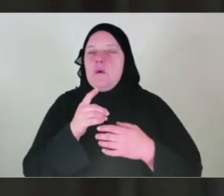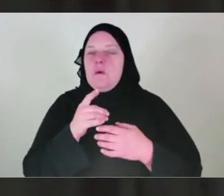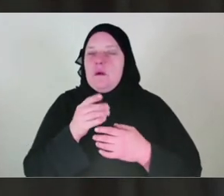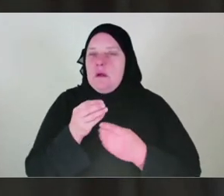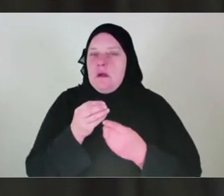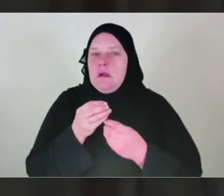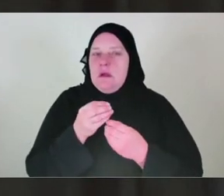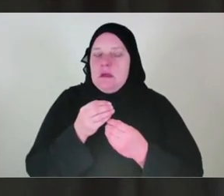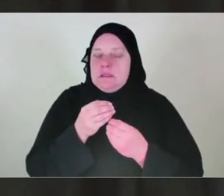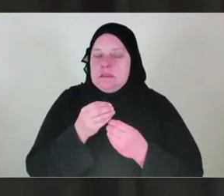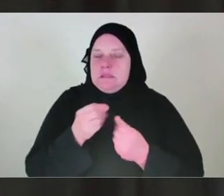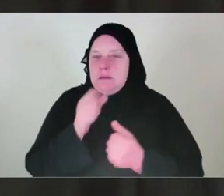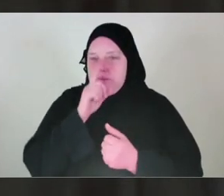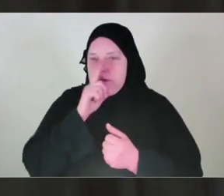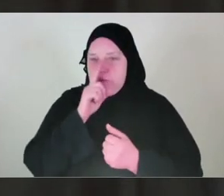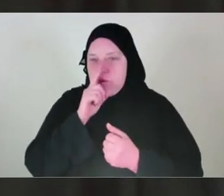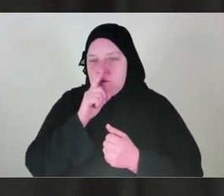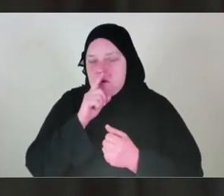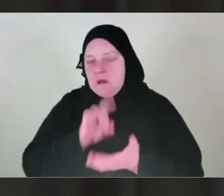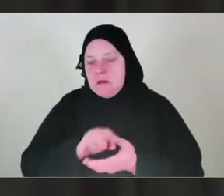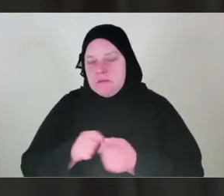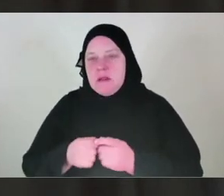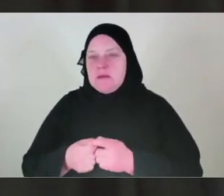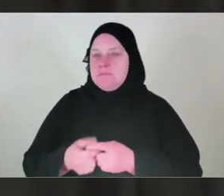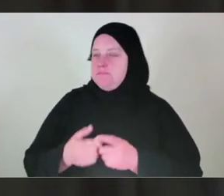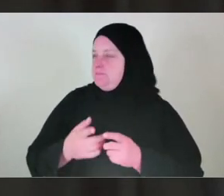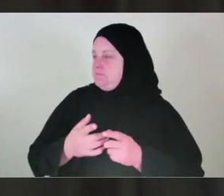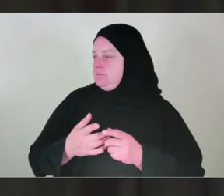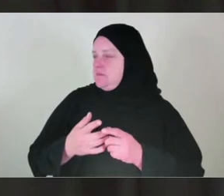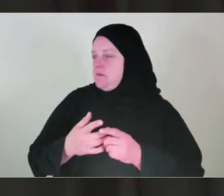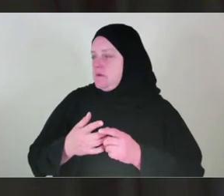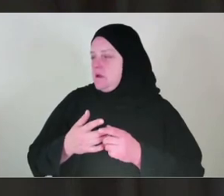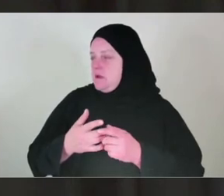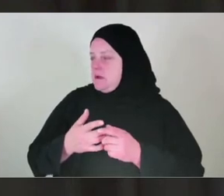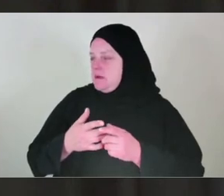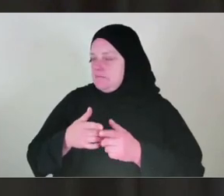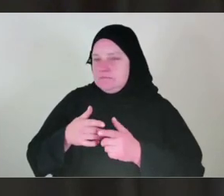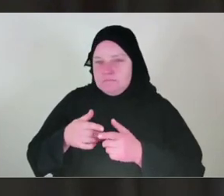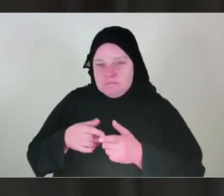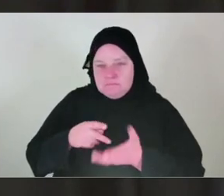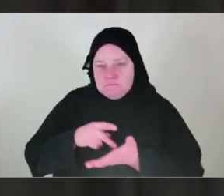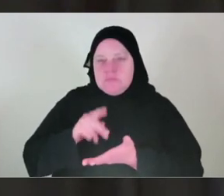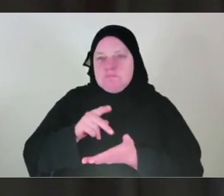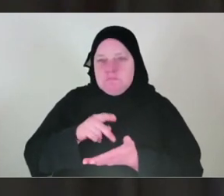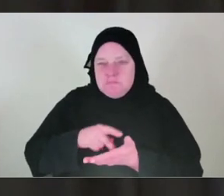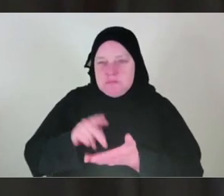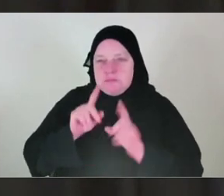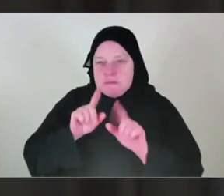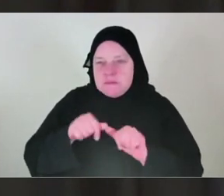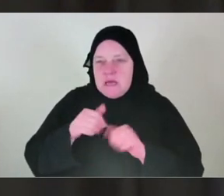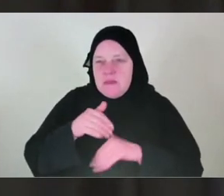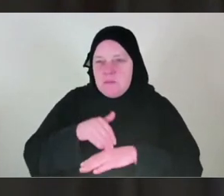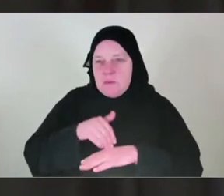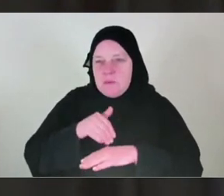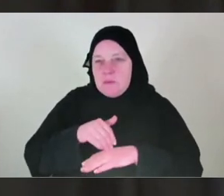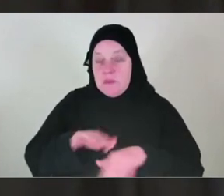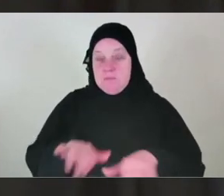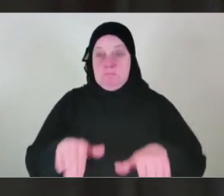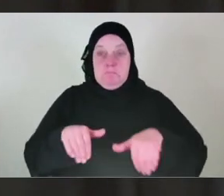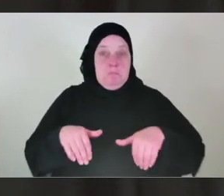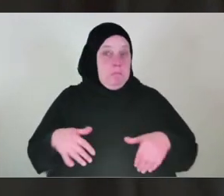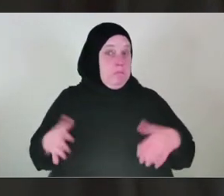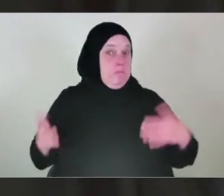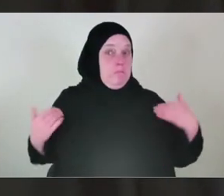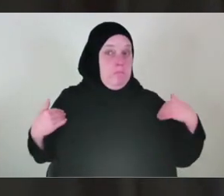stand and pretend they're doing nothing about it. You know, they got nothing to do with it. But they're the ones that basically let